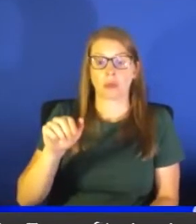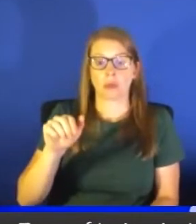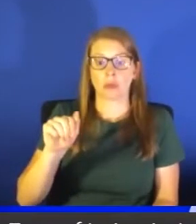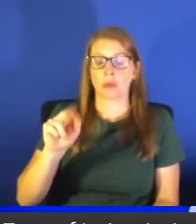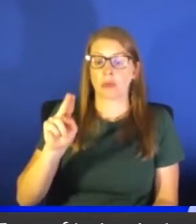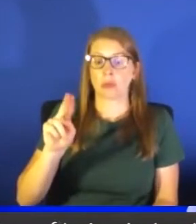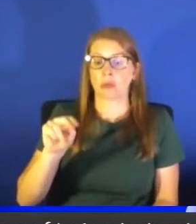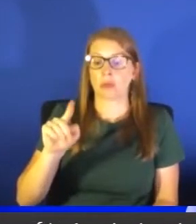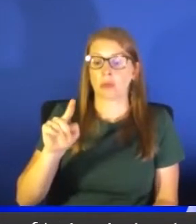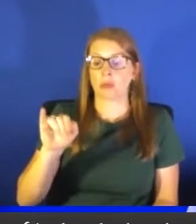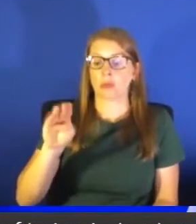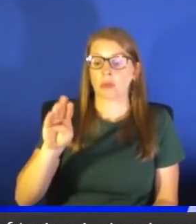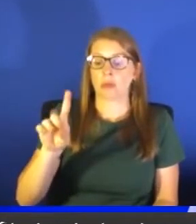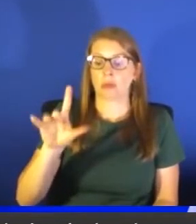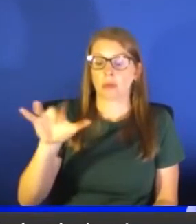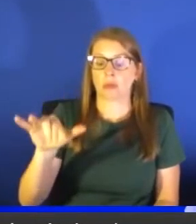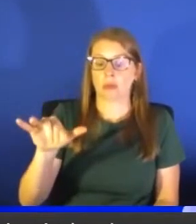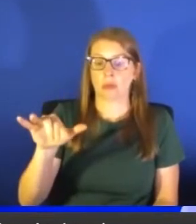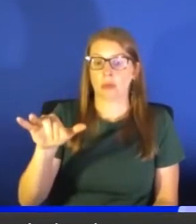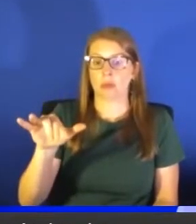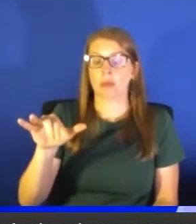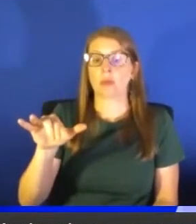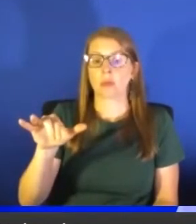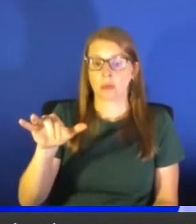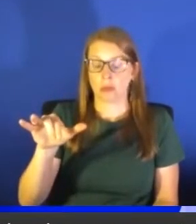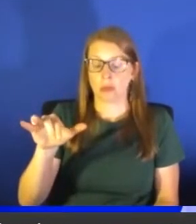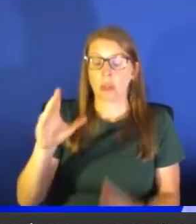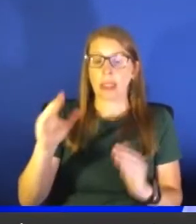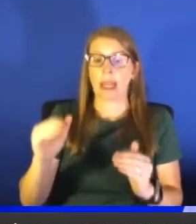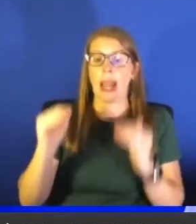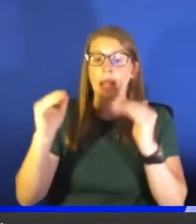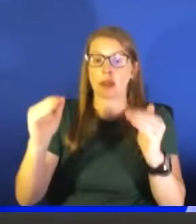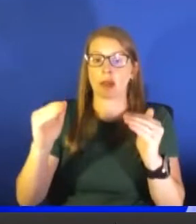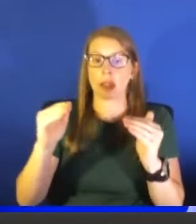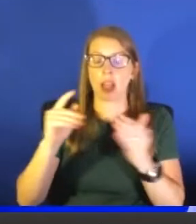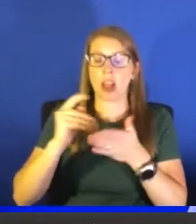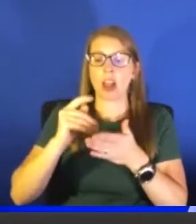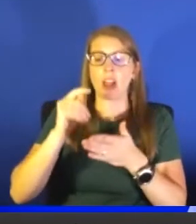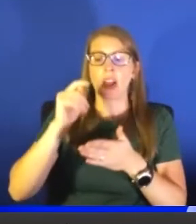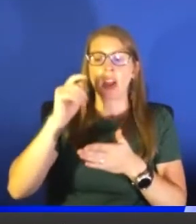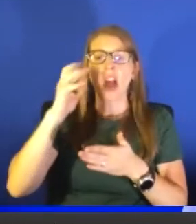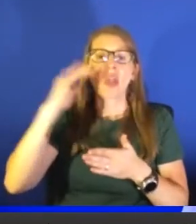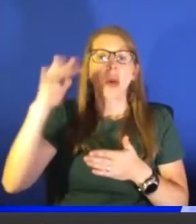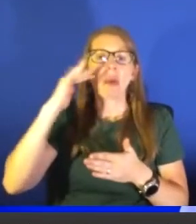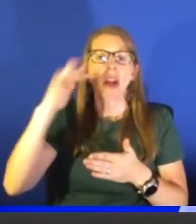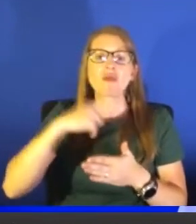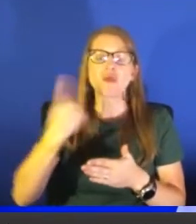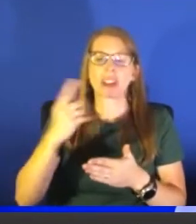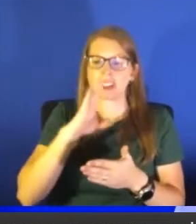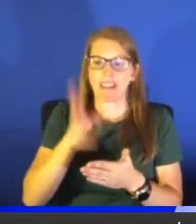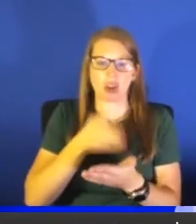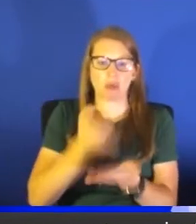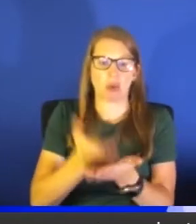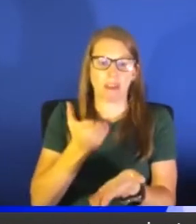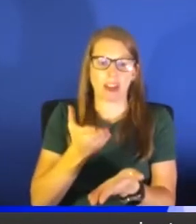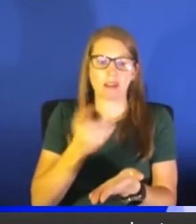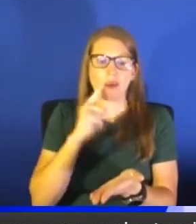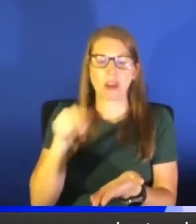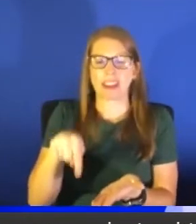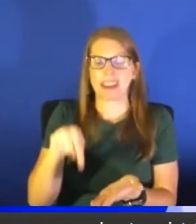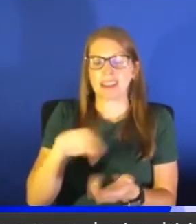enhancement. That is a theoretical risk that has never been shown or proven for this